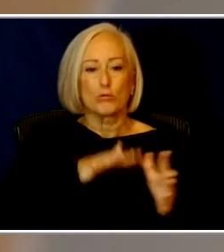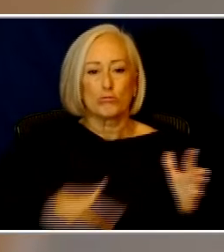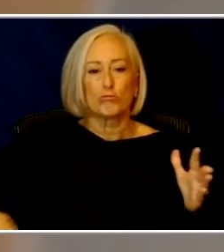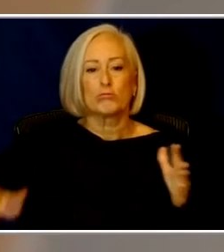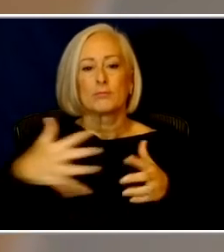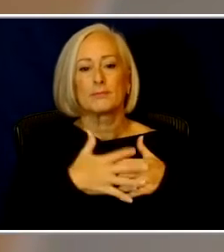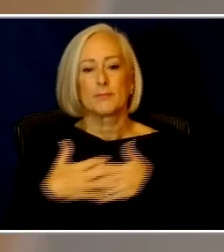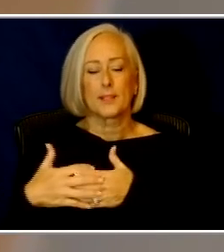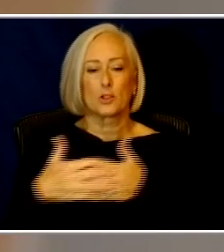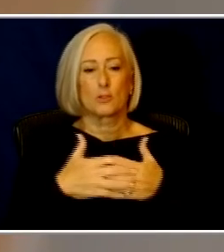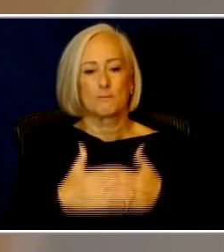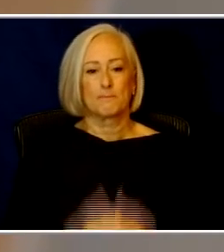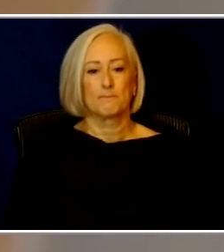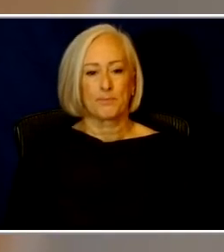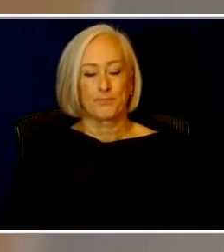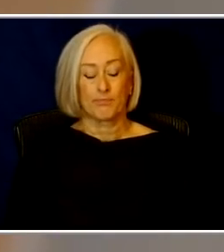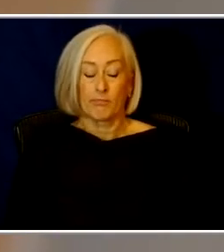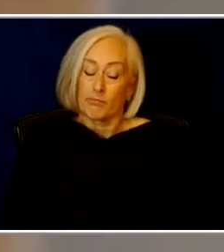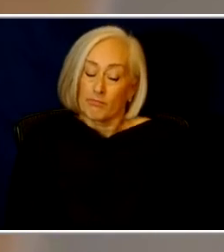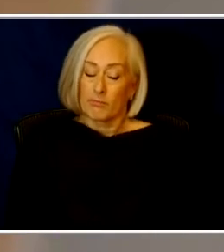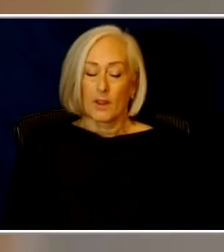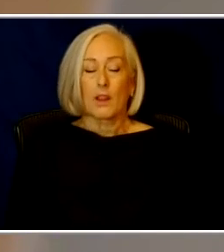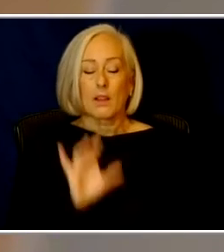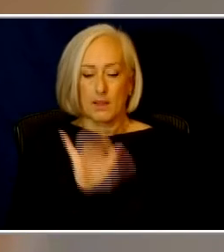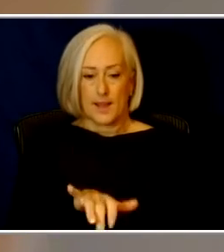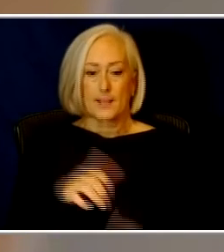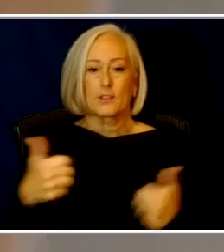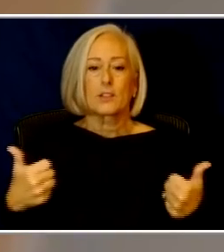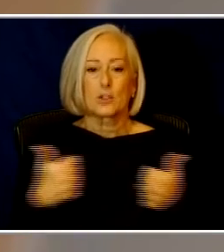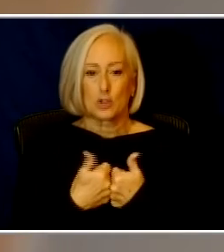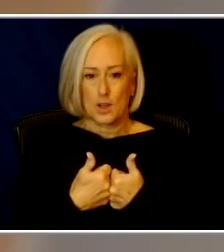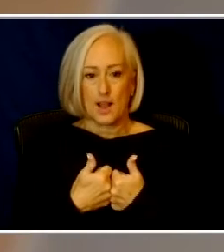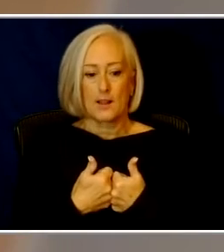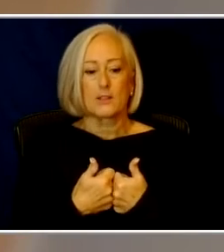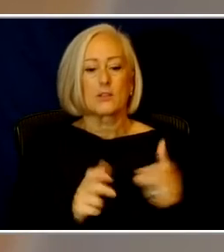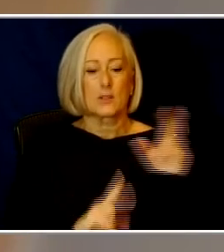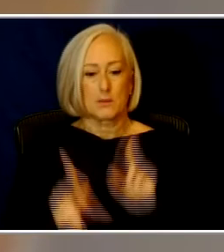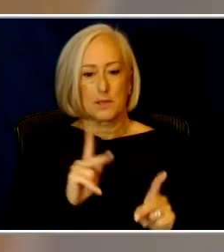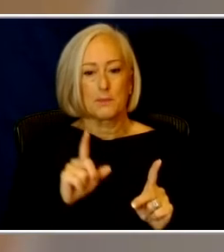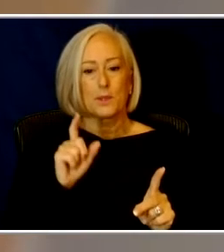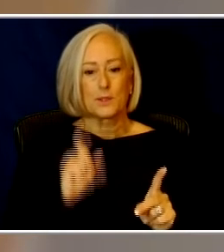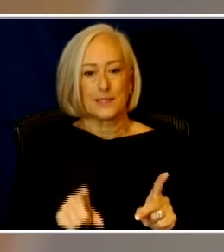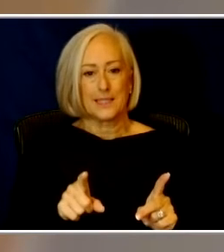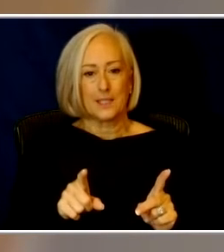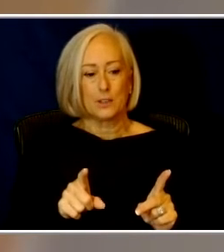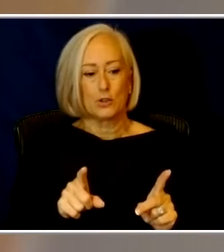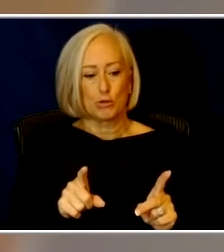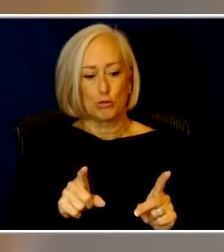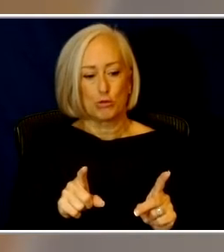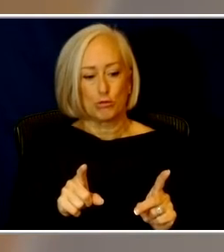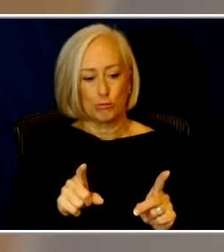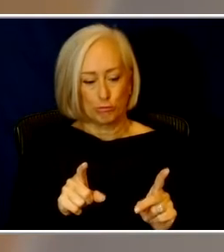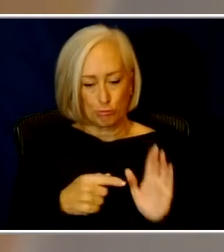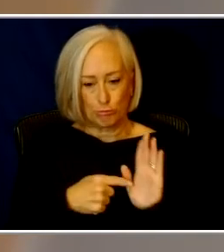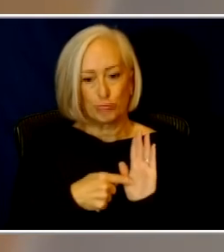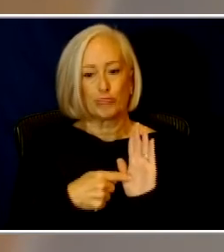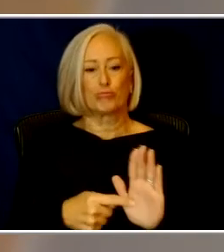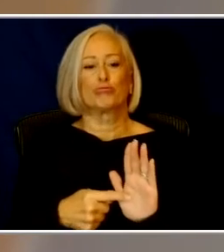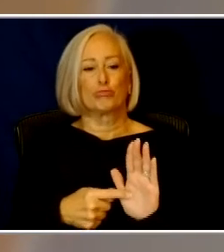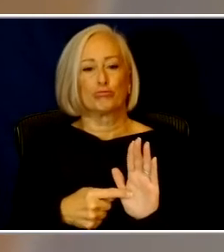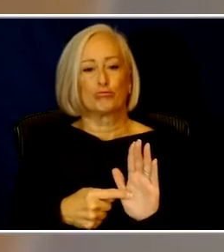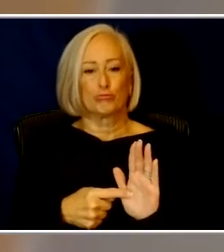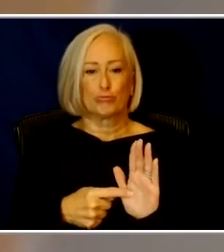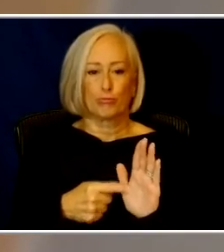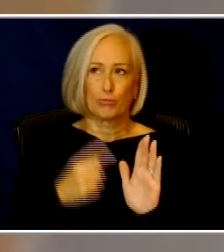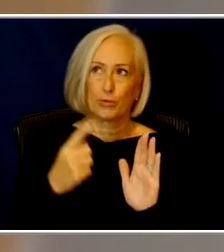And that's a challenge that I think the public needs to carry forward, and the ask that we would have. Support